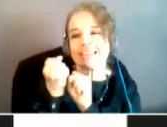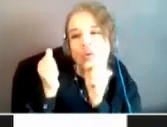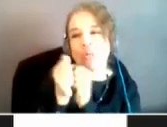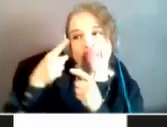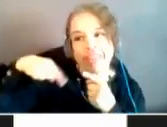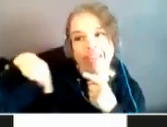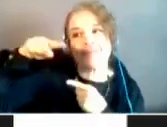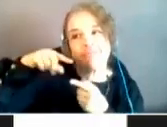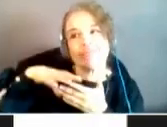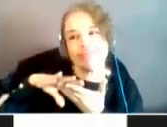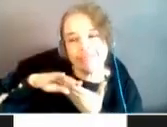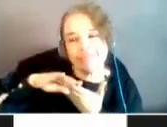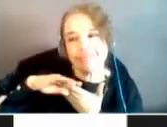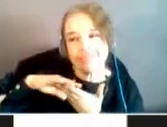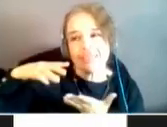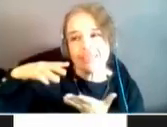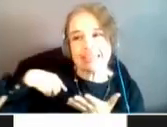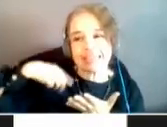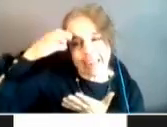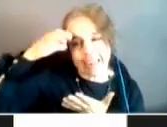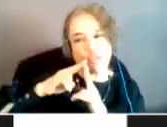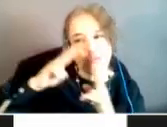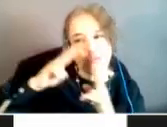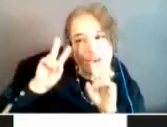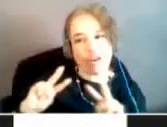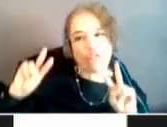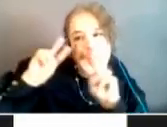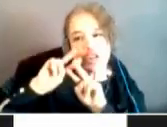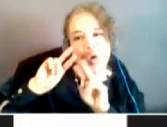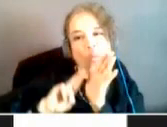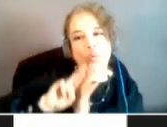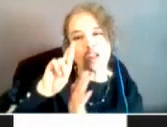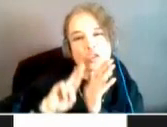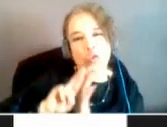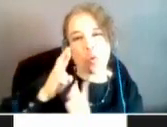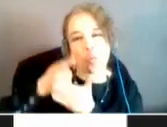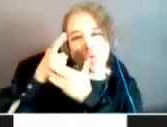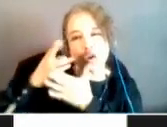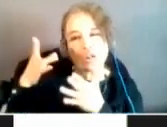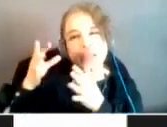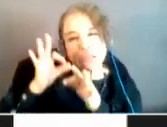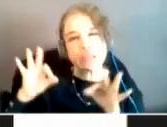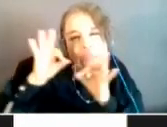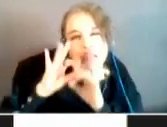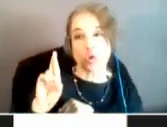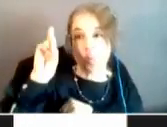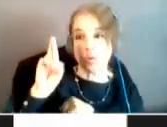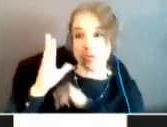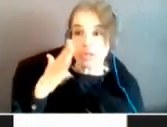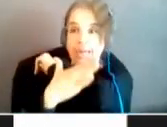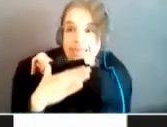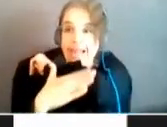them. And I think that's a very valuable resource. I think it's also important in Riverside